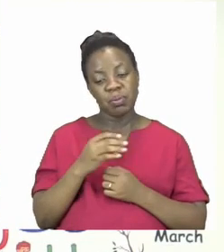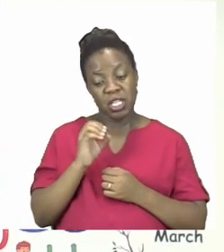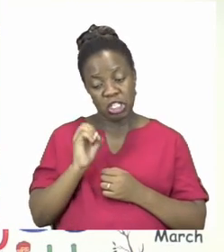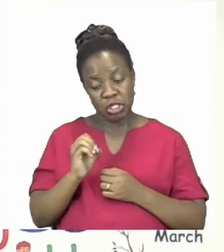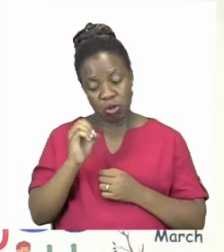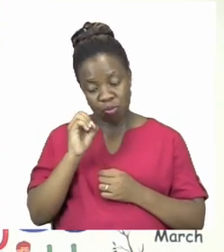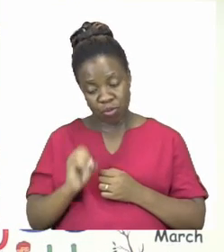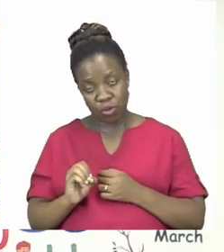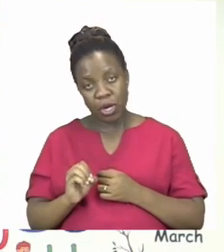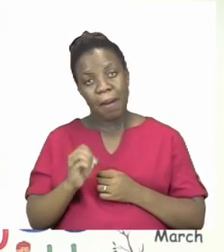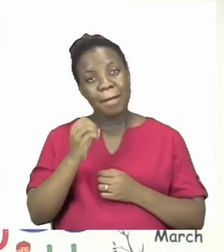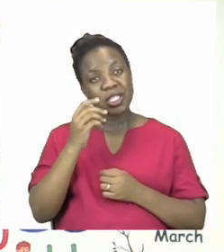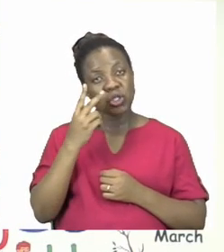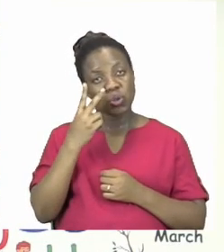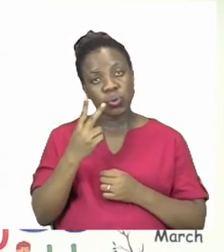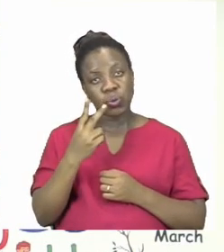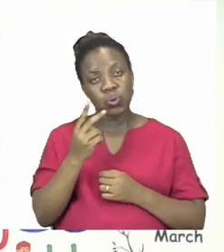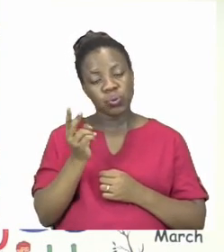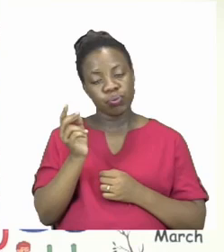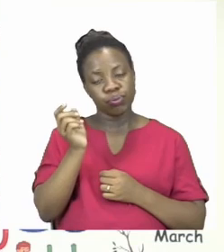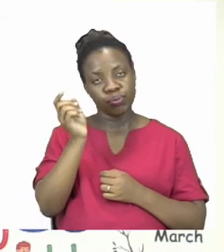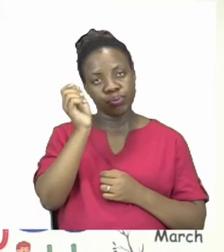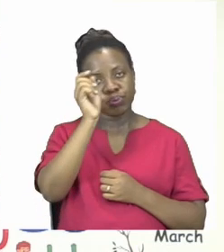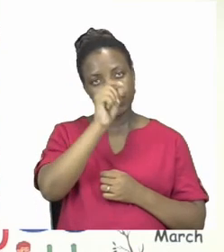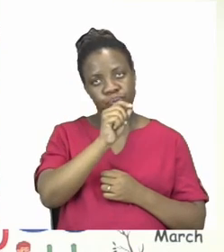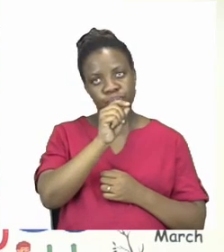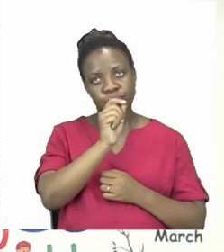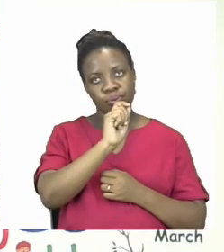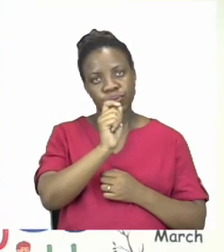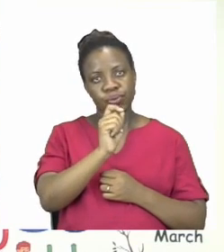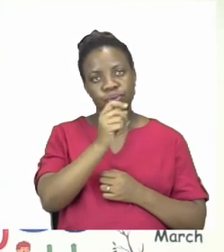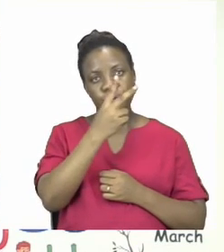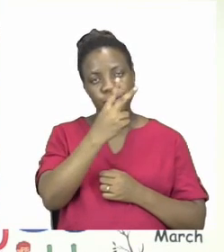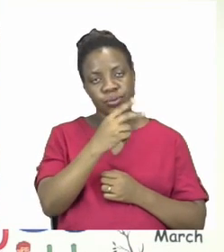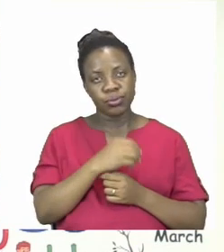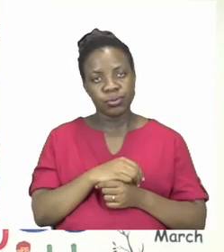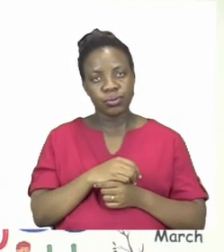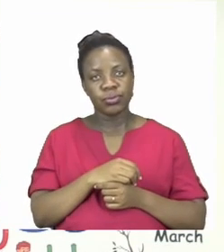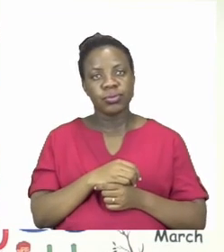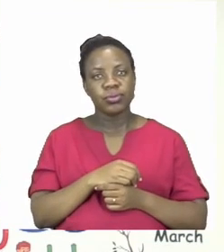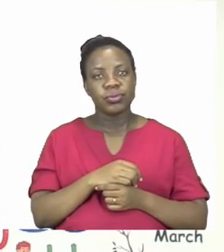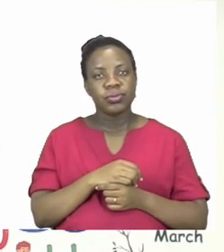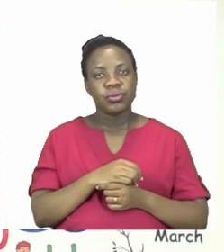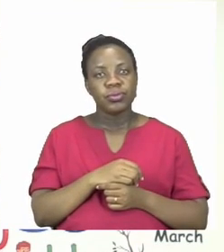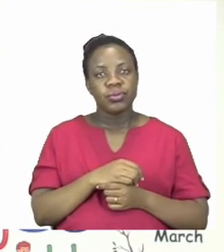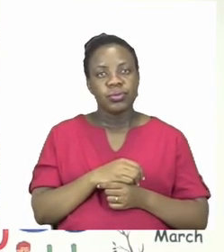plus 2, and then we will take our 0.